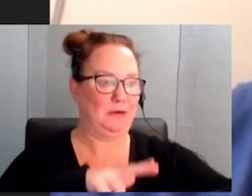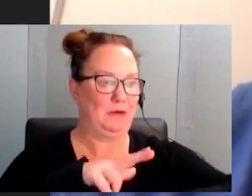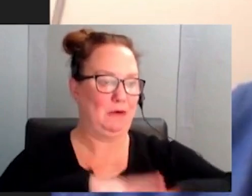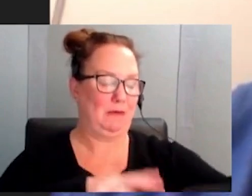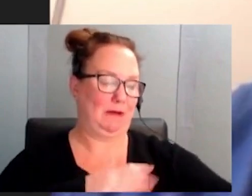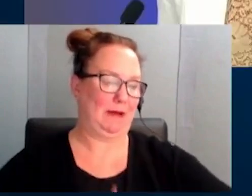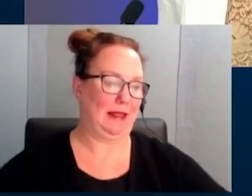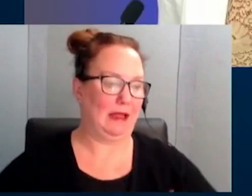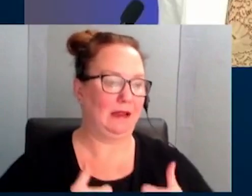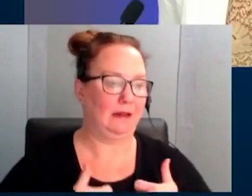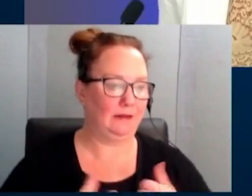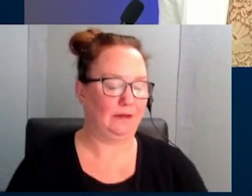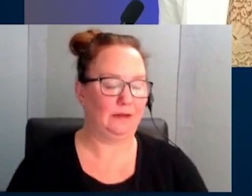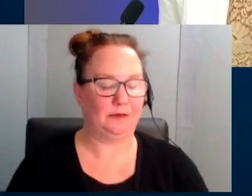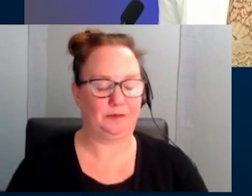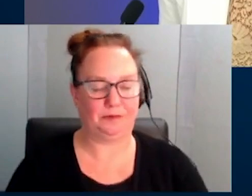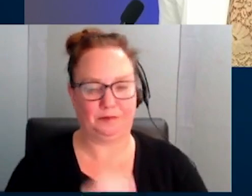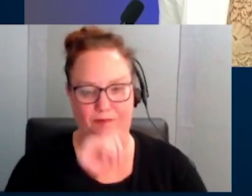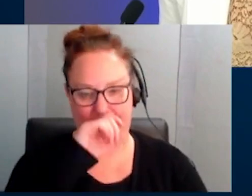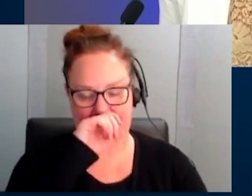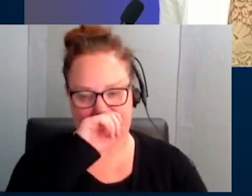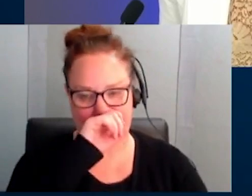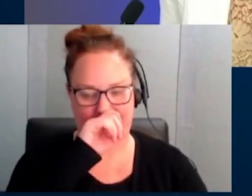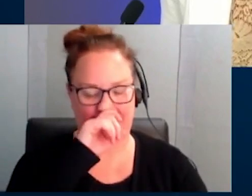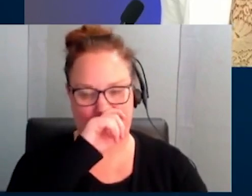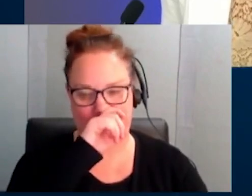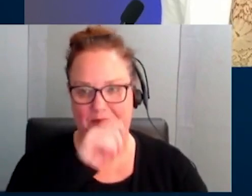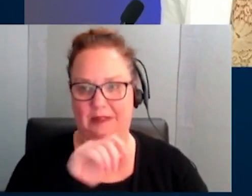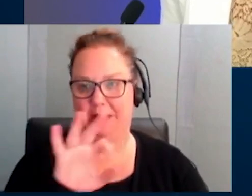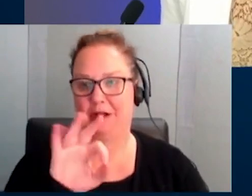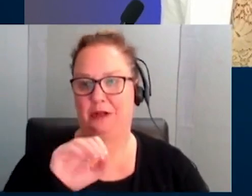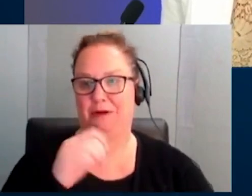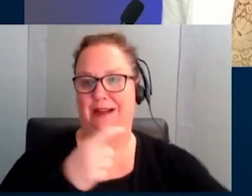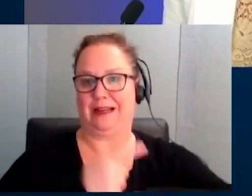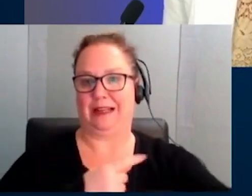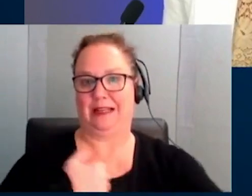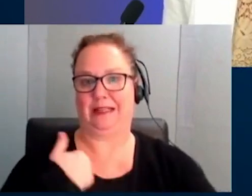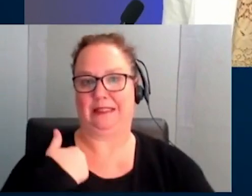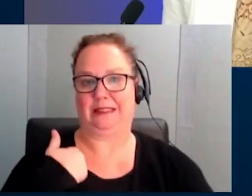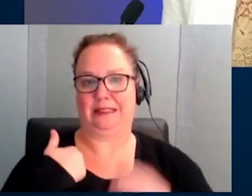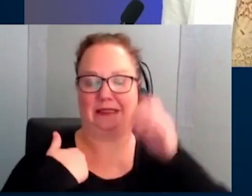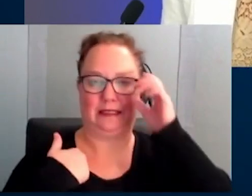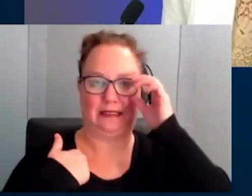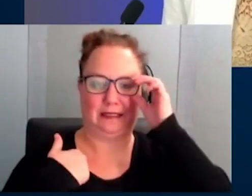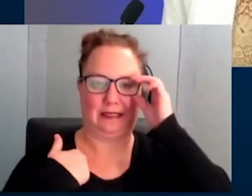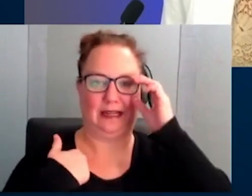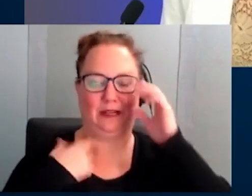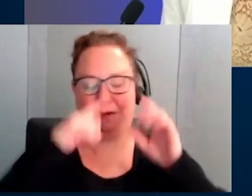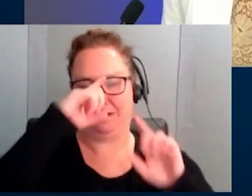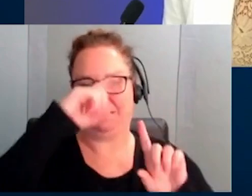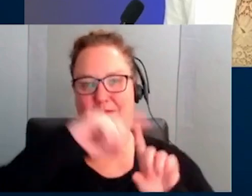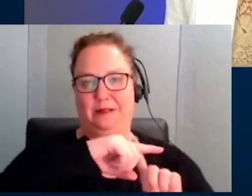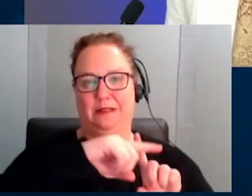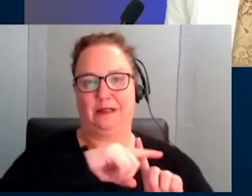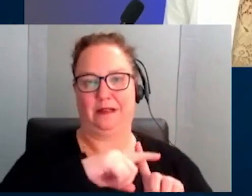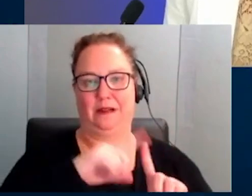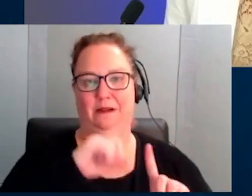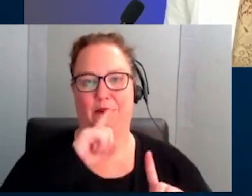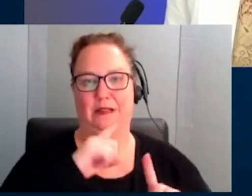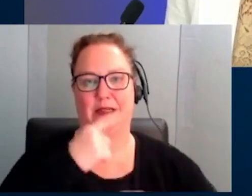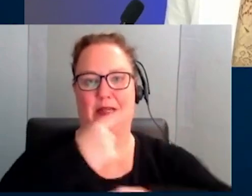life. And when we talked, you were 90 days out, and I remember you were being optimistic, but you were saying, I just really want to take this day by